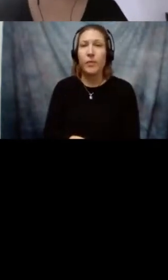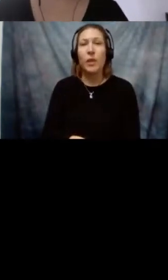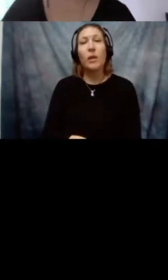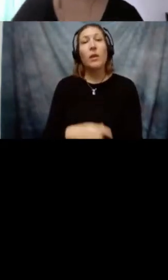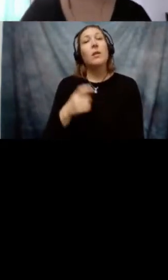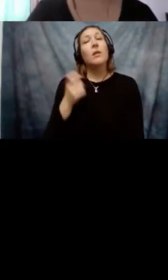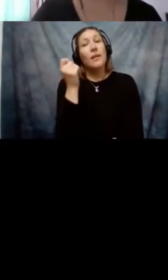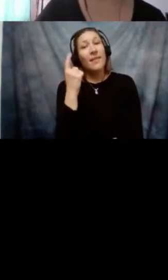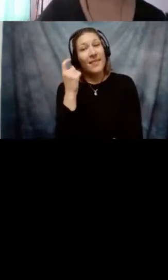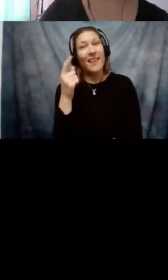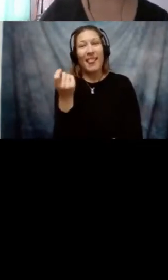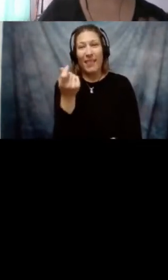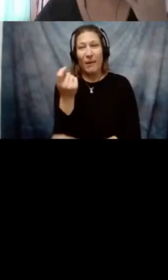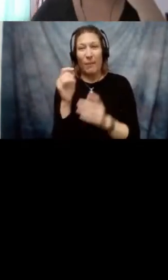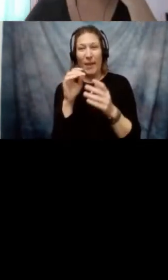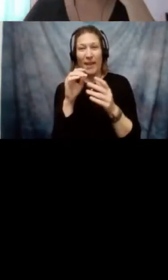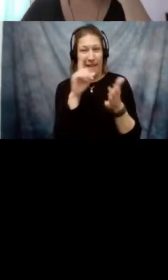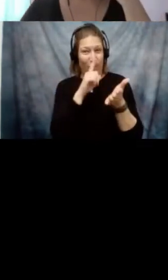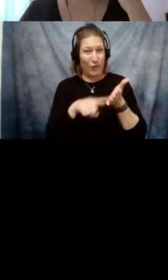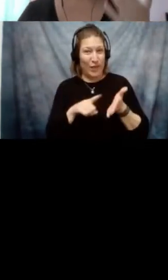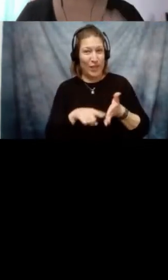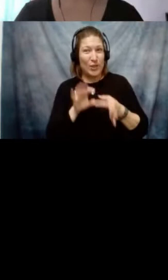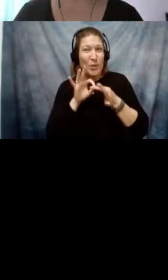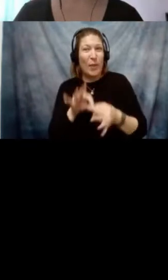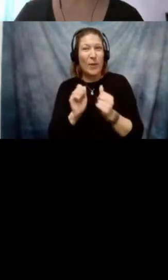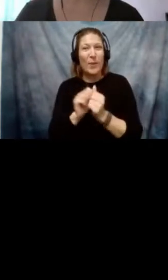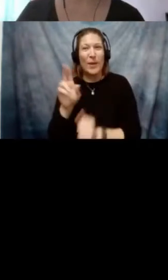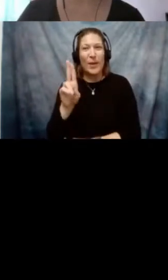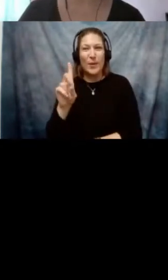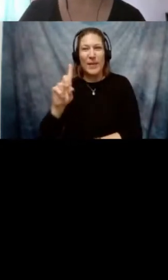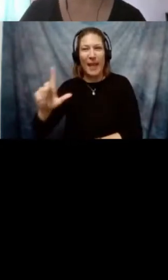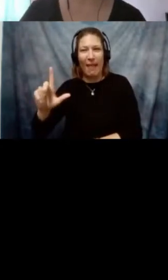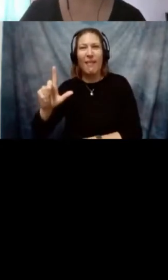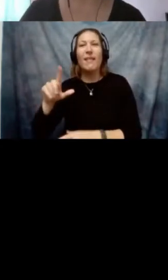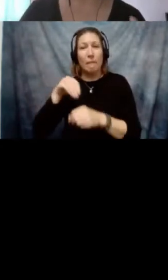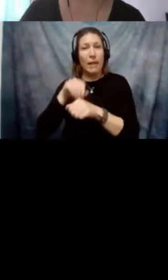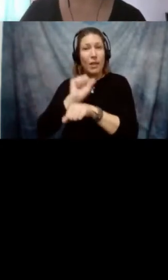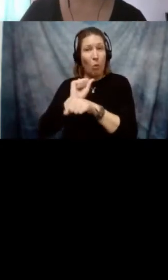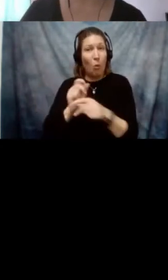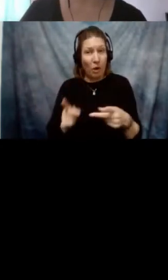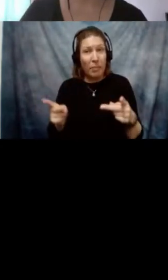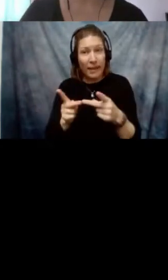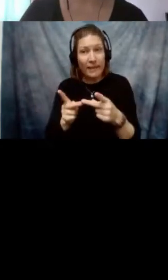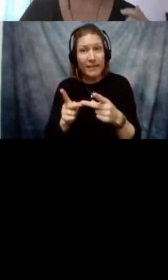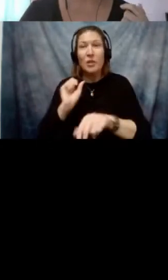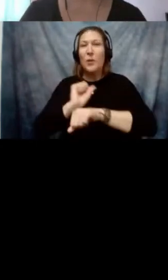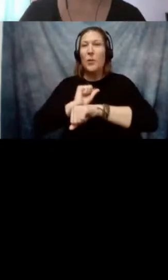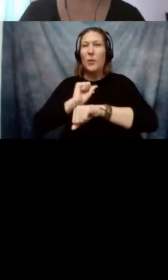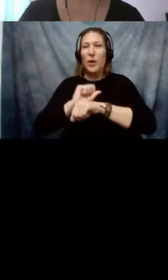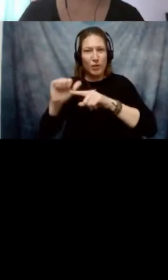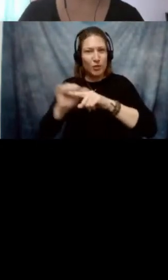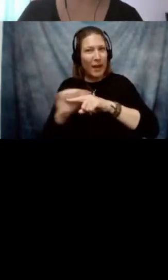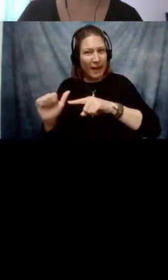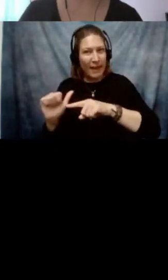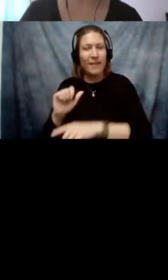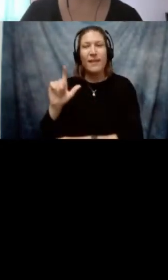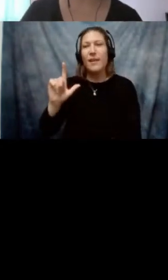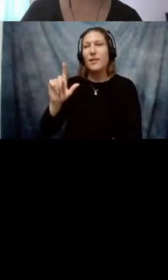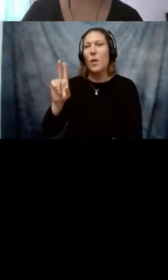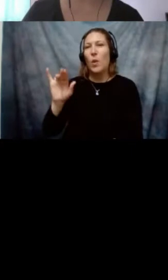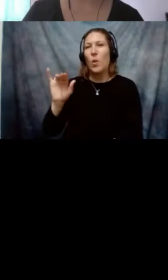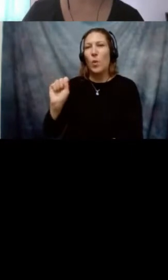work about, using universal design for learning in the workplace and in workplace training. Luis mentioned Dr. Suzanne Ehrlich, and